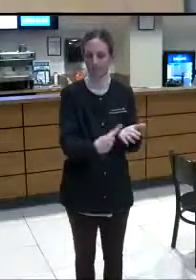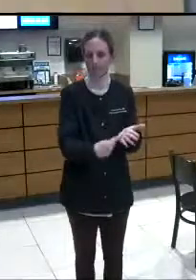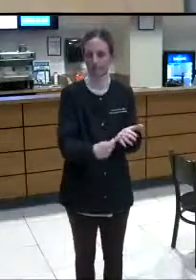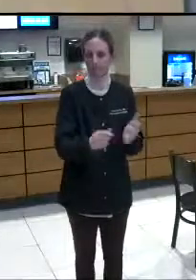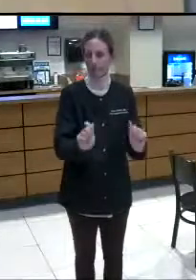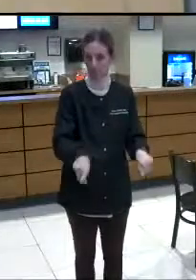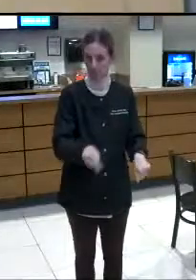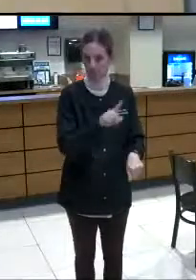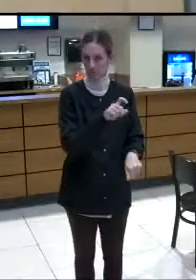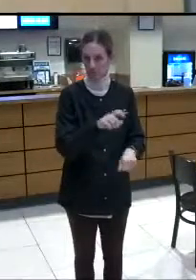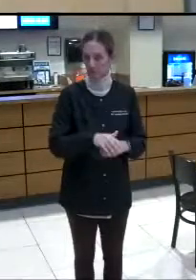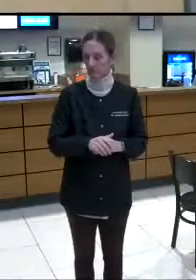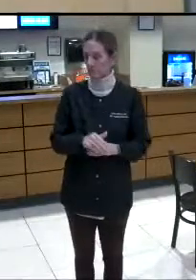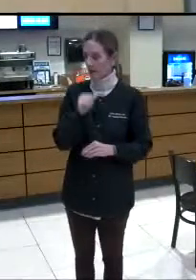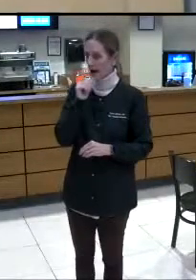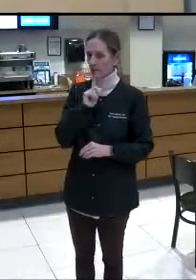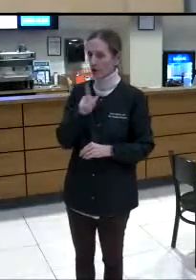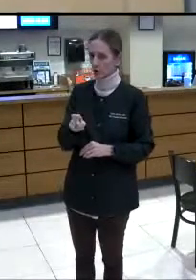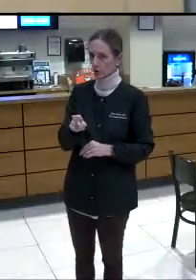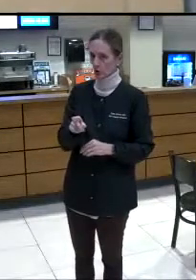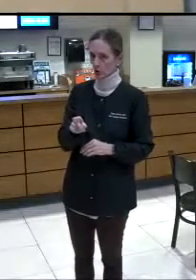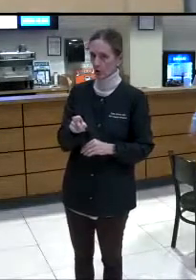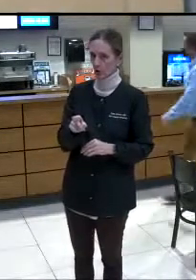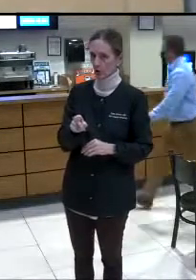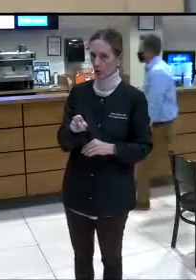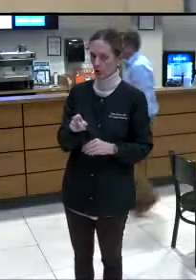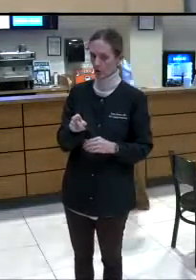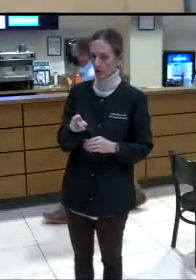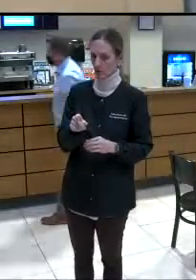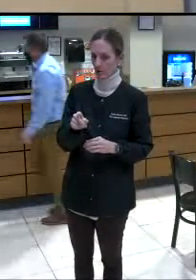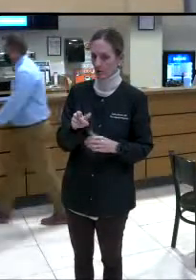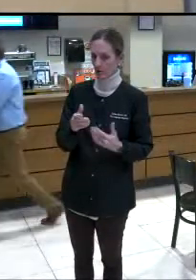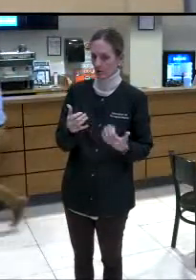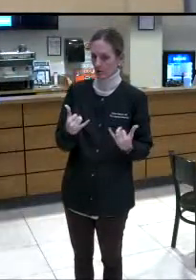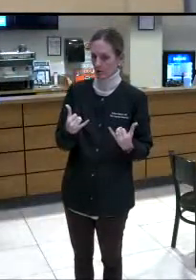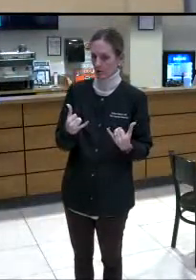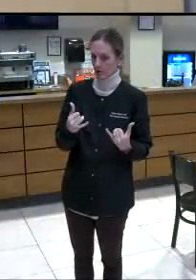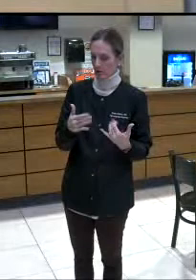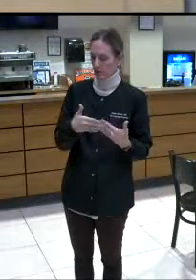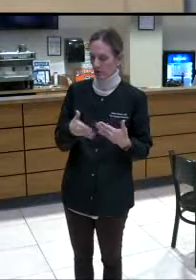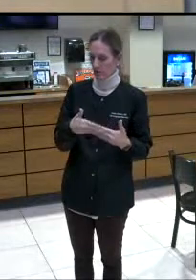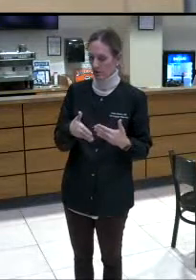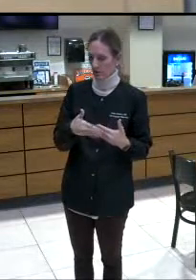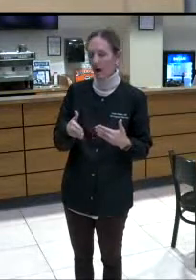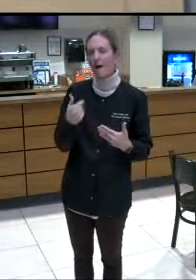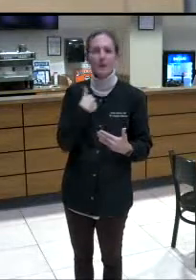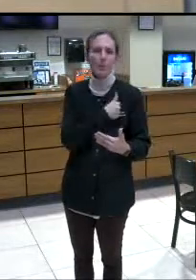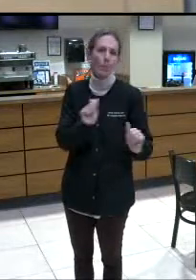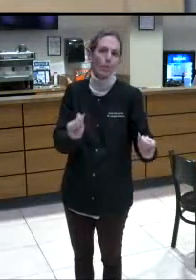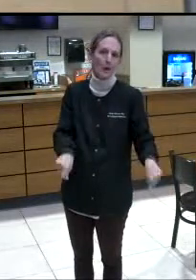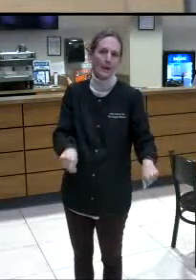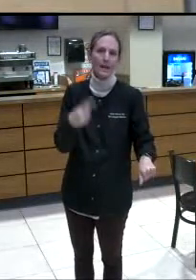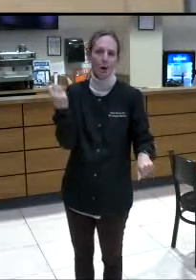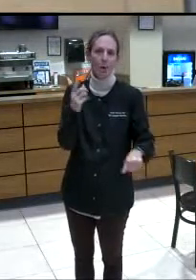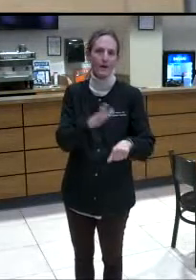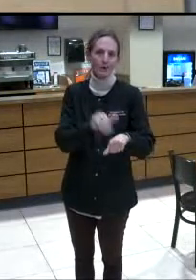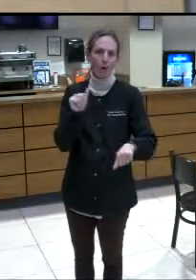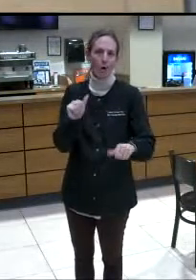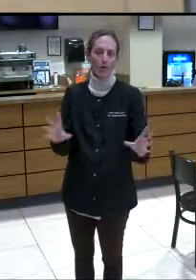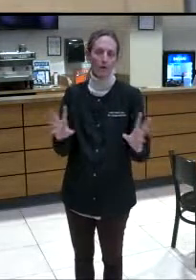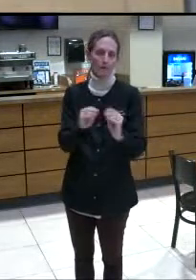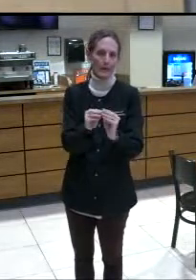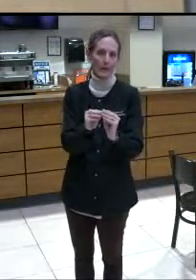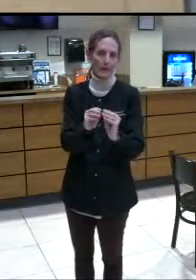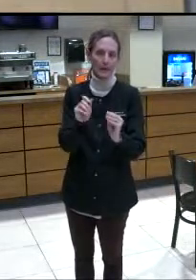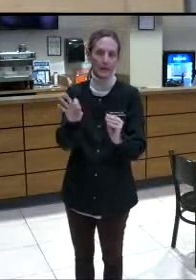I'm not sure about the near future. So the board can always call a meeting with